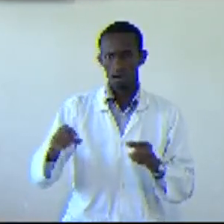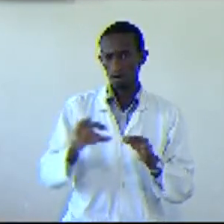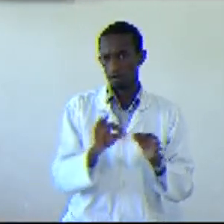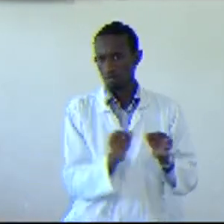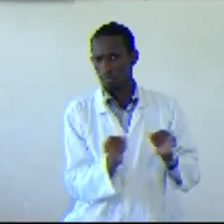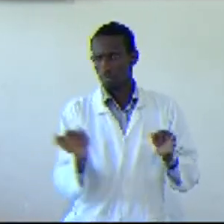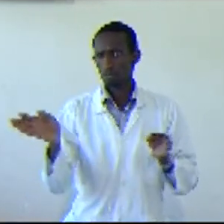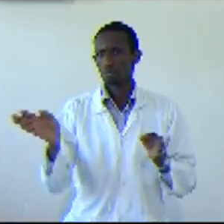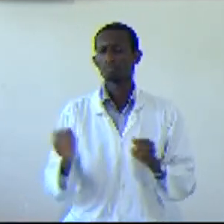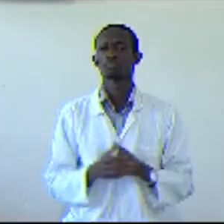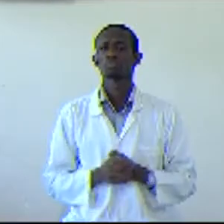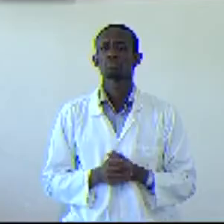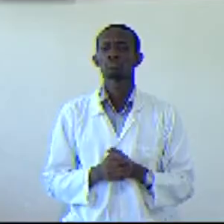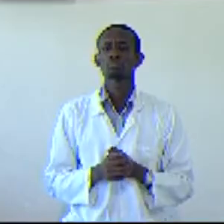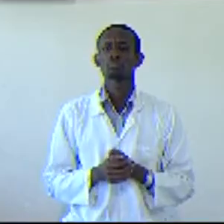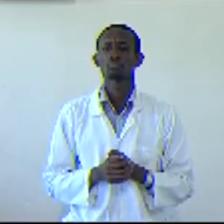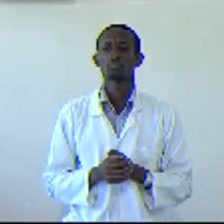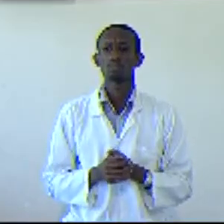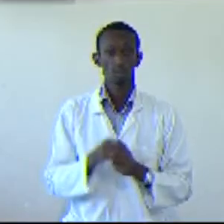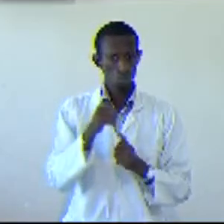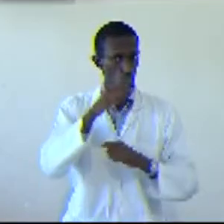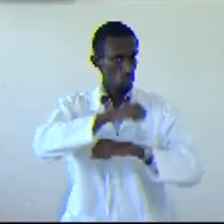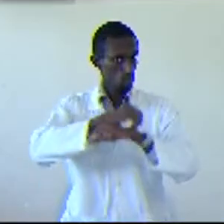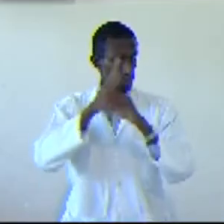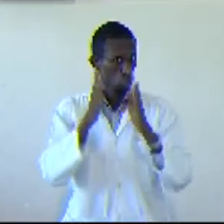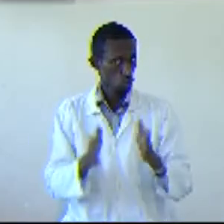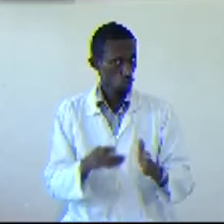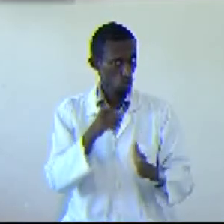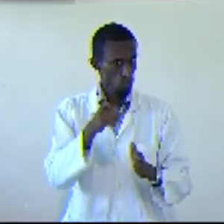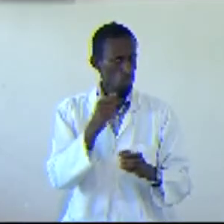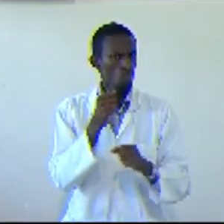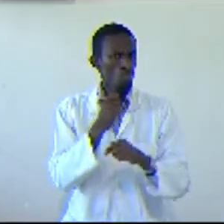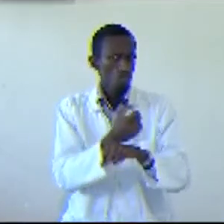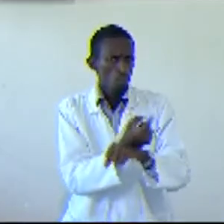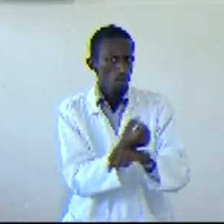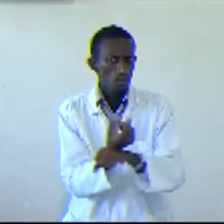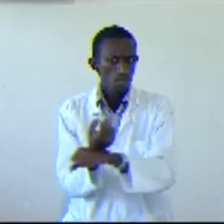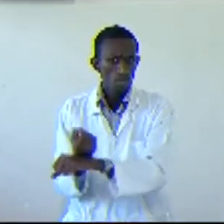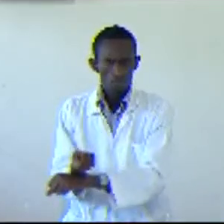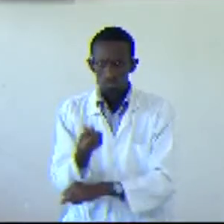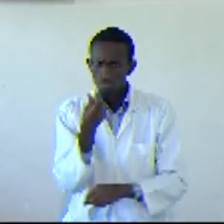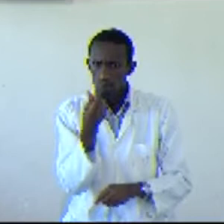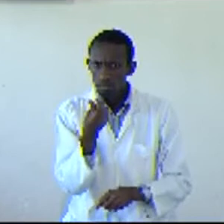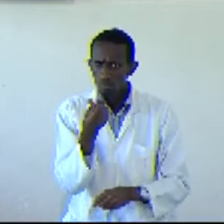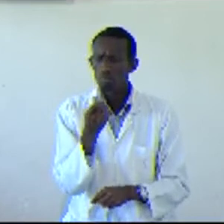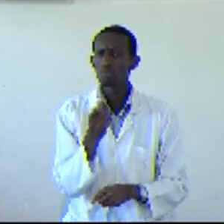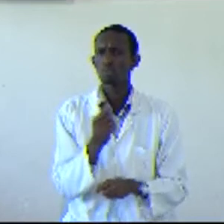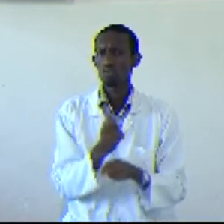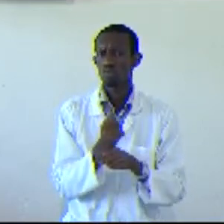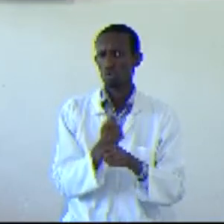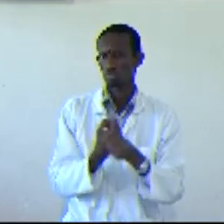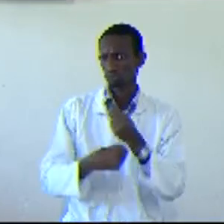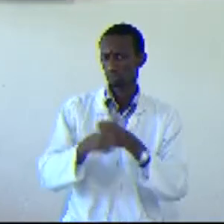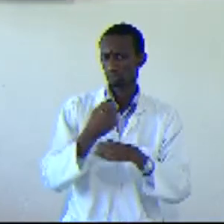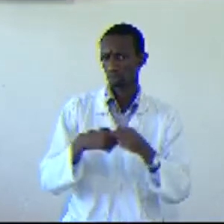okay? So students, I'm giving you now some few seconds because you saw this, and